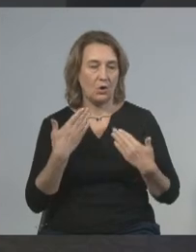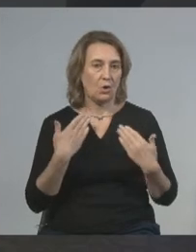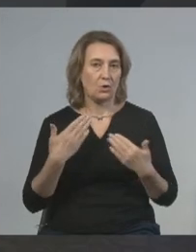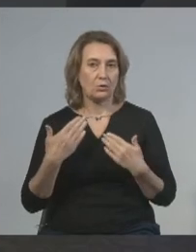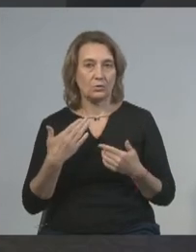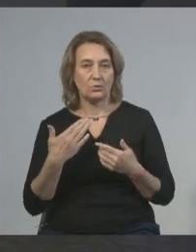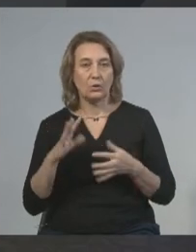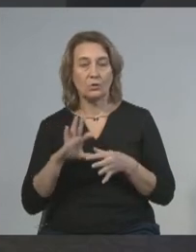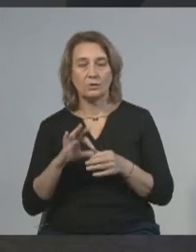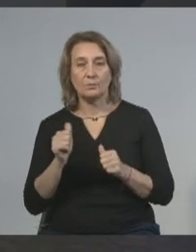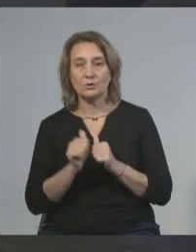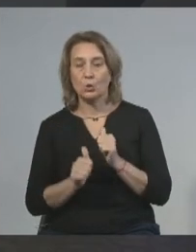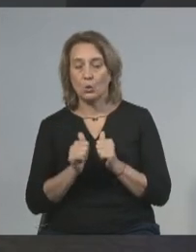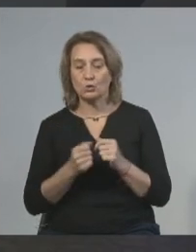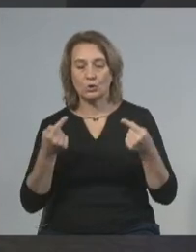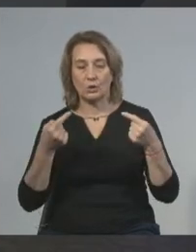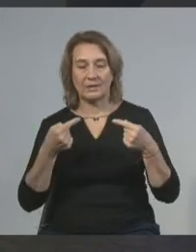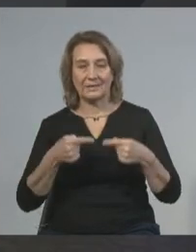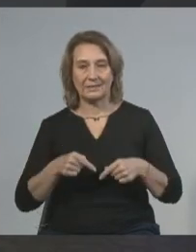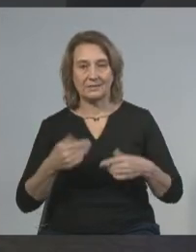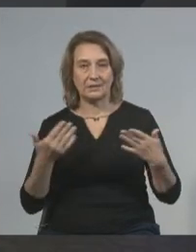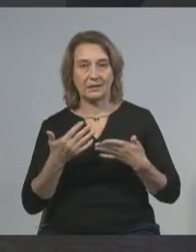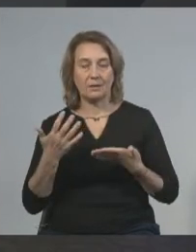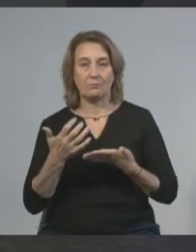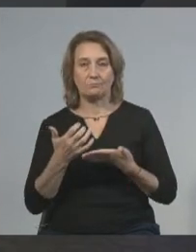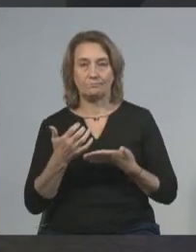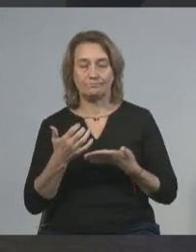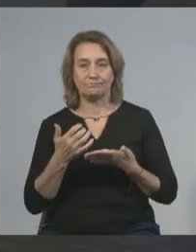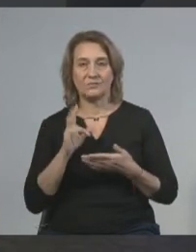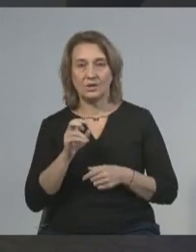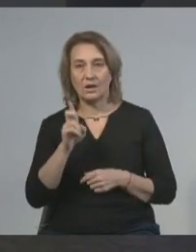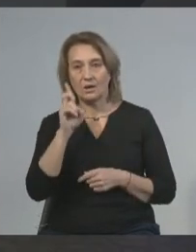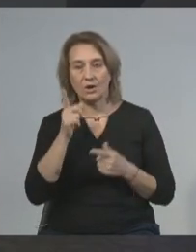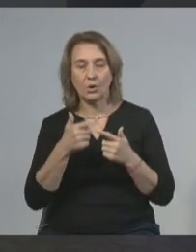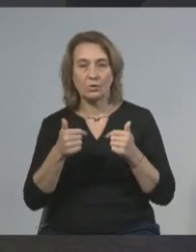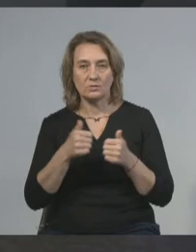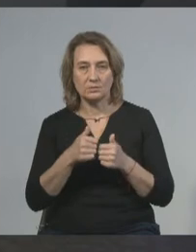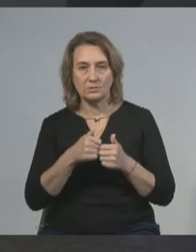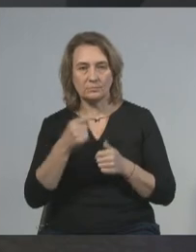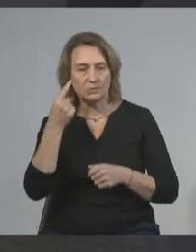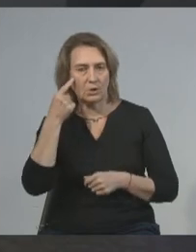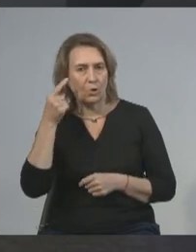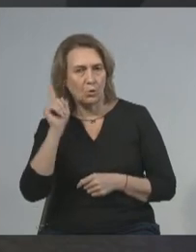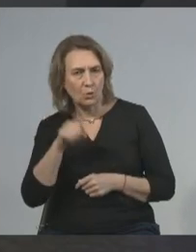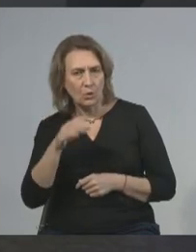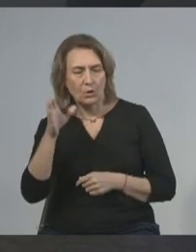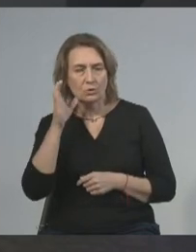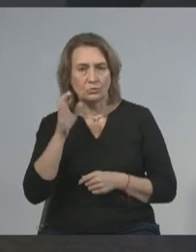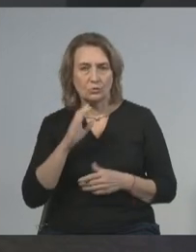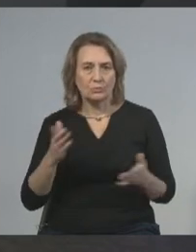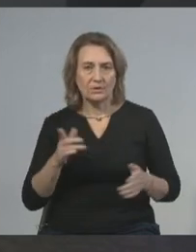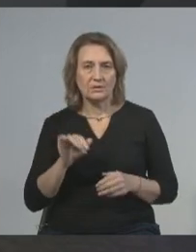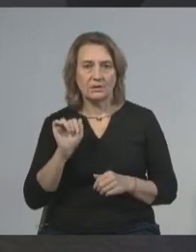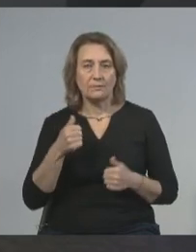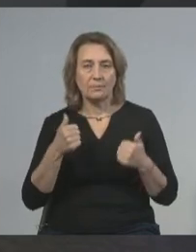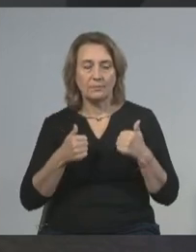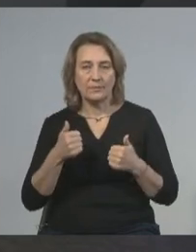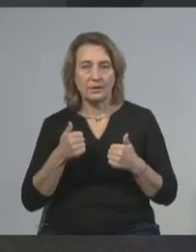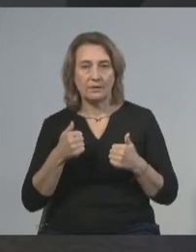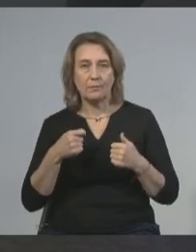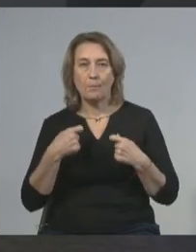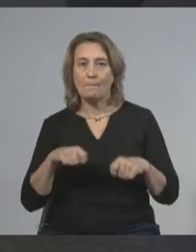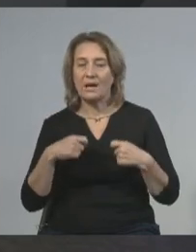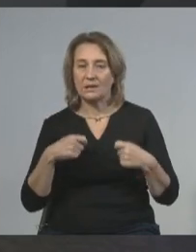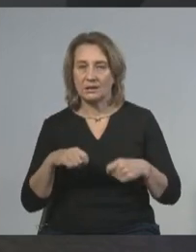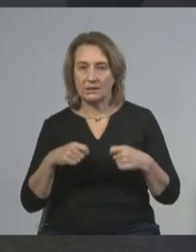of contact and with every crisis that we go through level of how